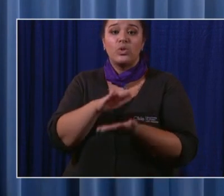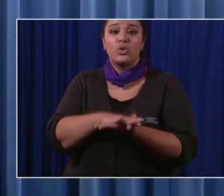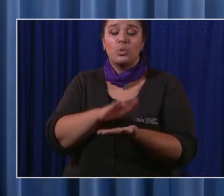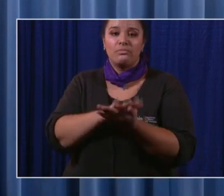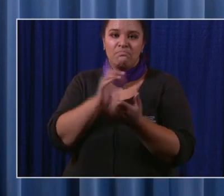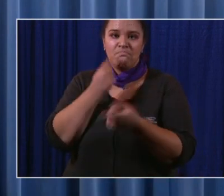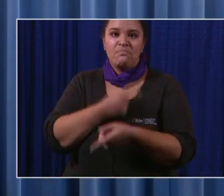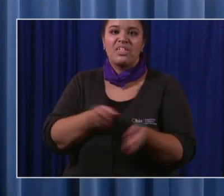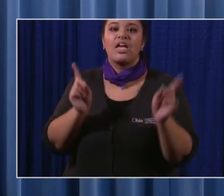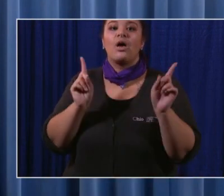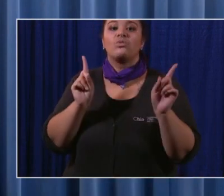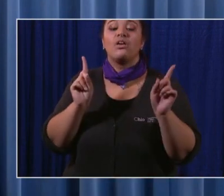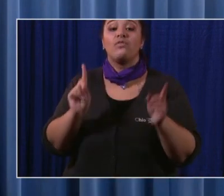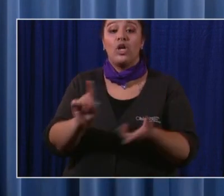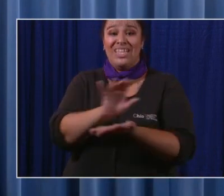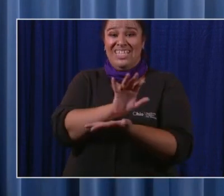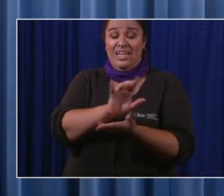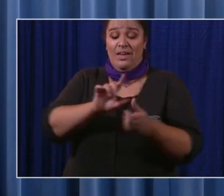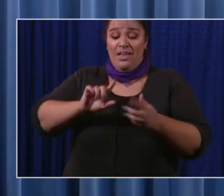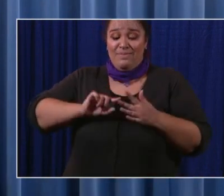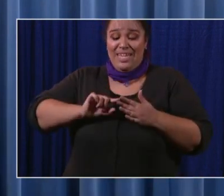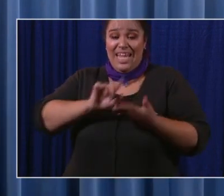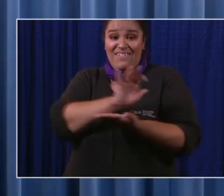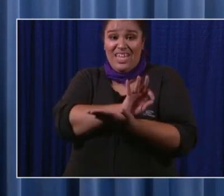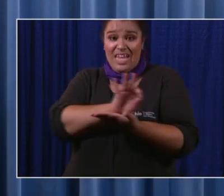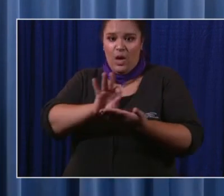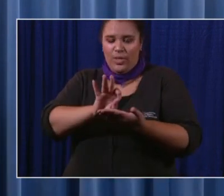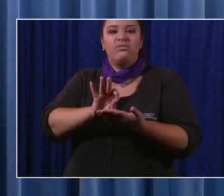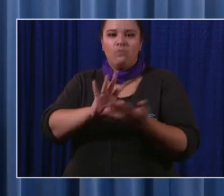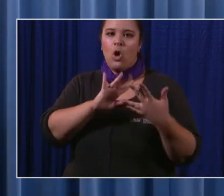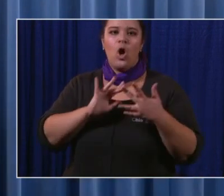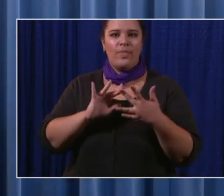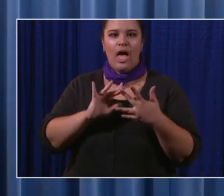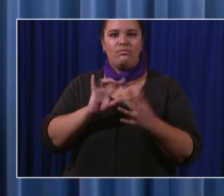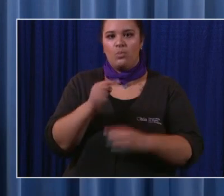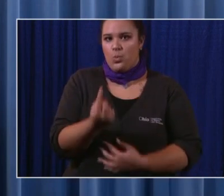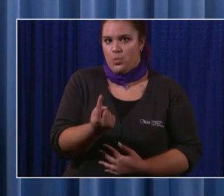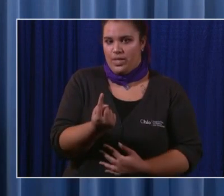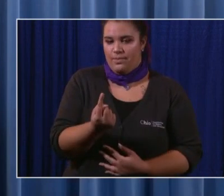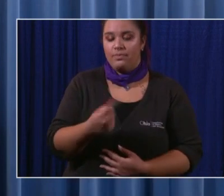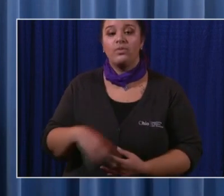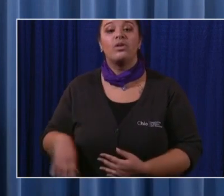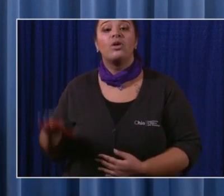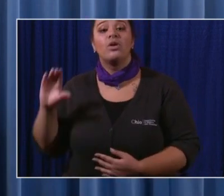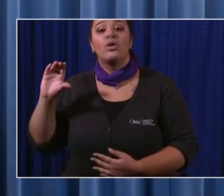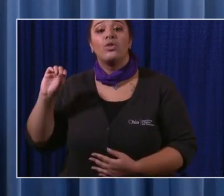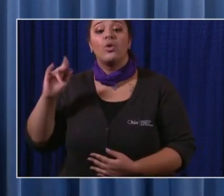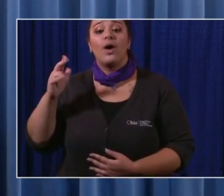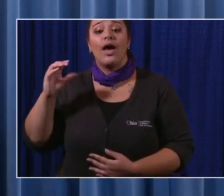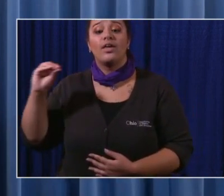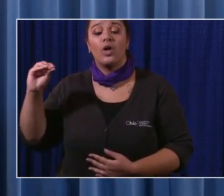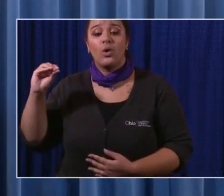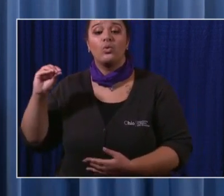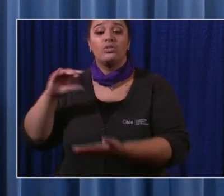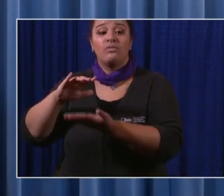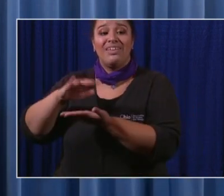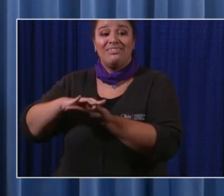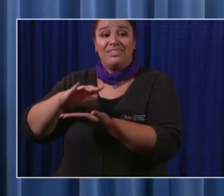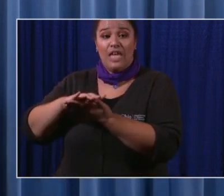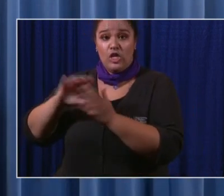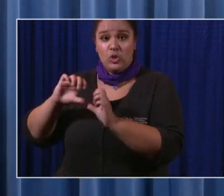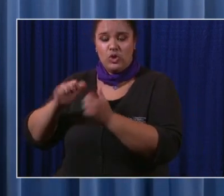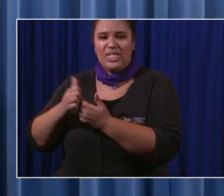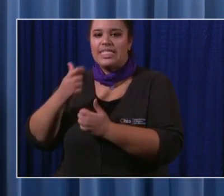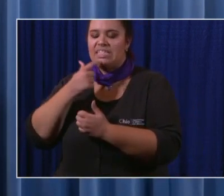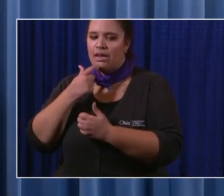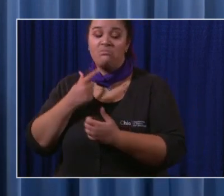for the first 9 weeks. The Ohio Education Association just said they would like that to be the case for any purple or red